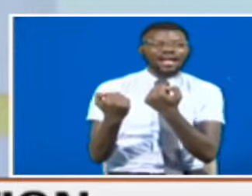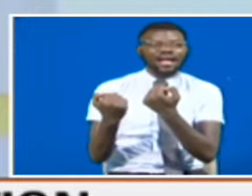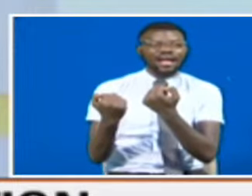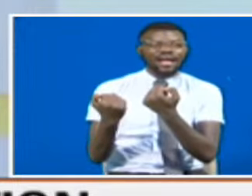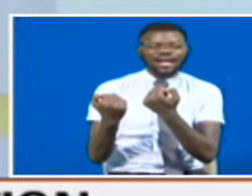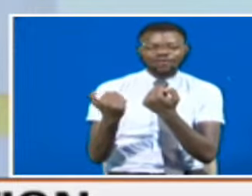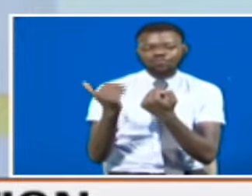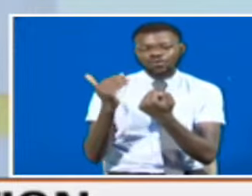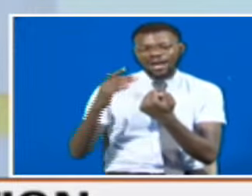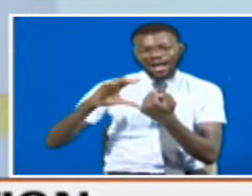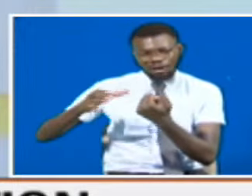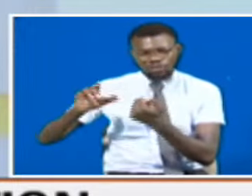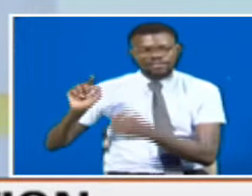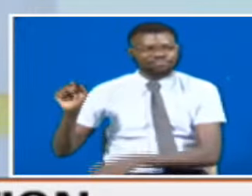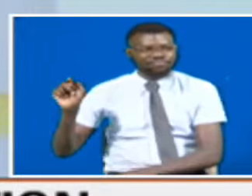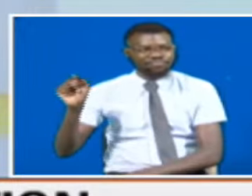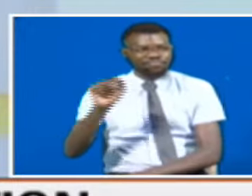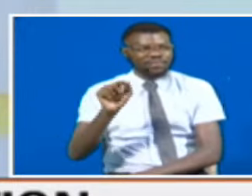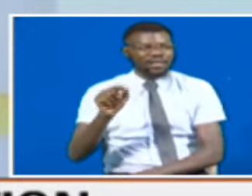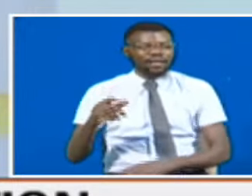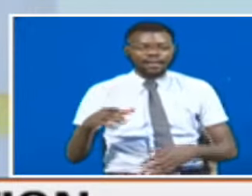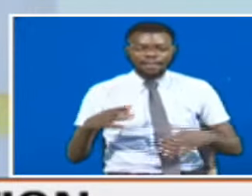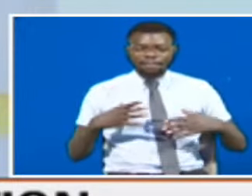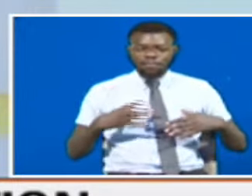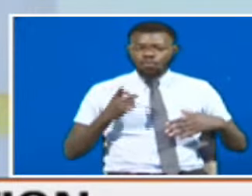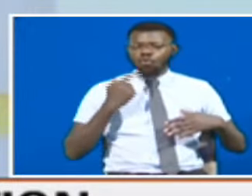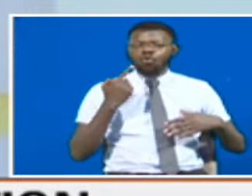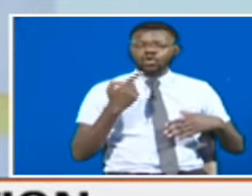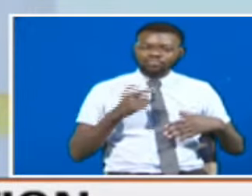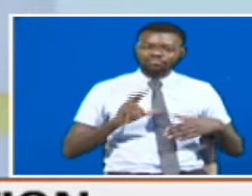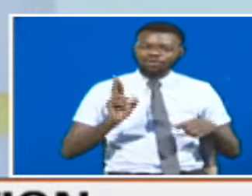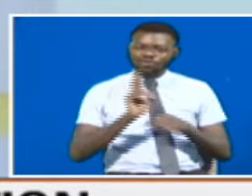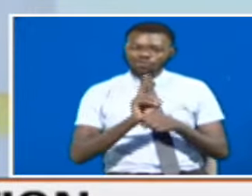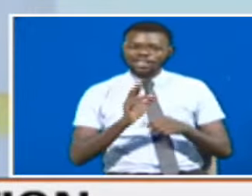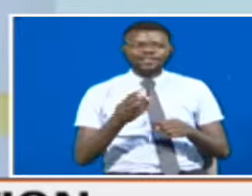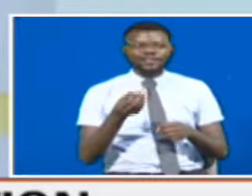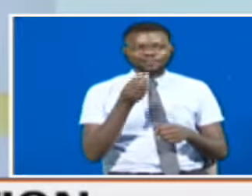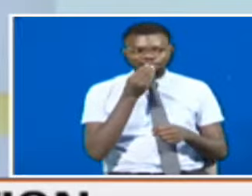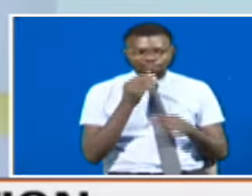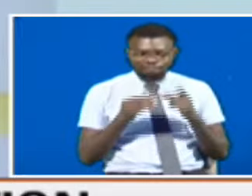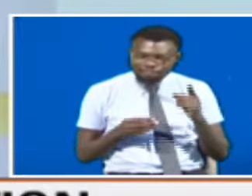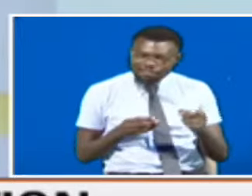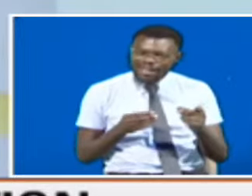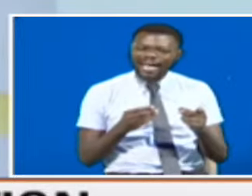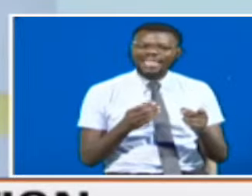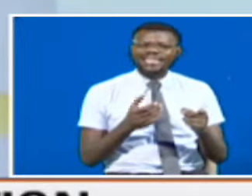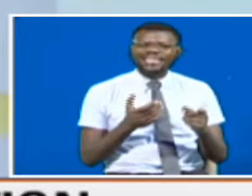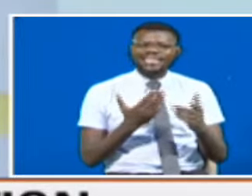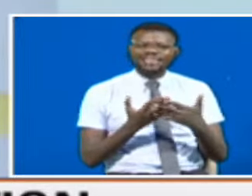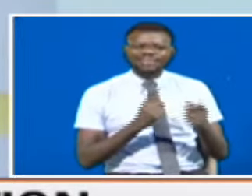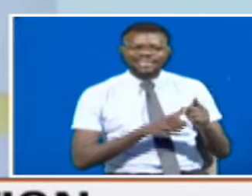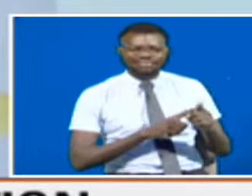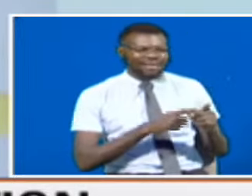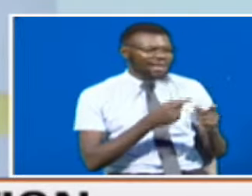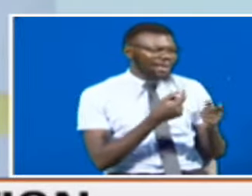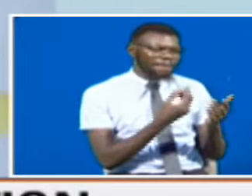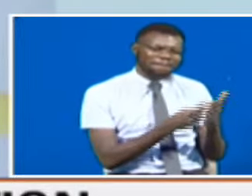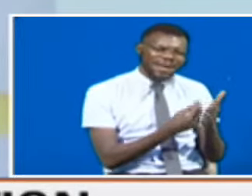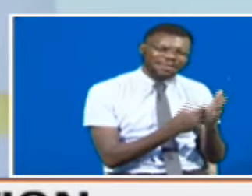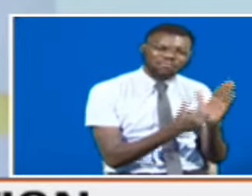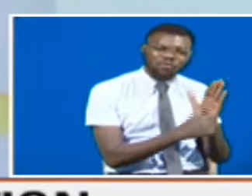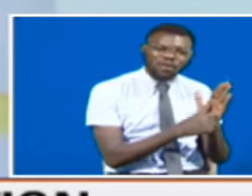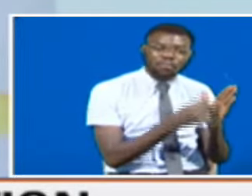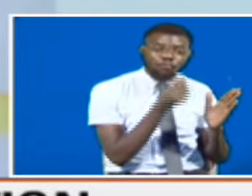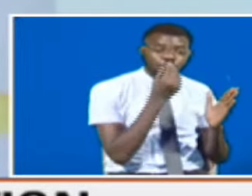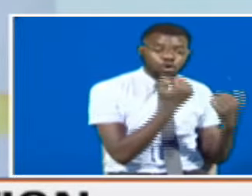the day borne by the consumer. So this really exaggerates the cost of food, because food moving from one county to the